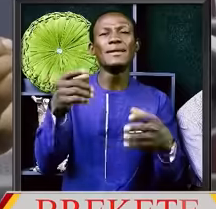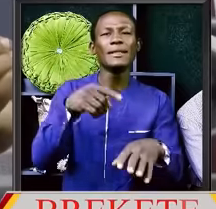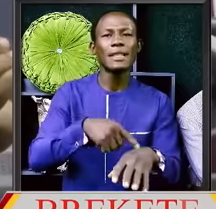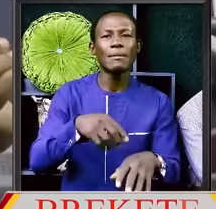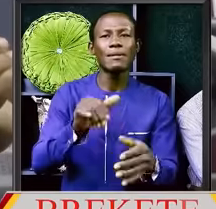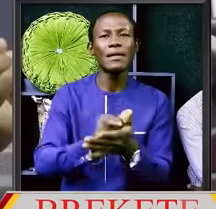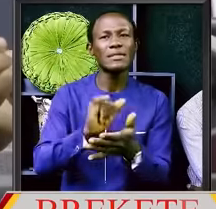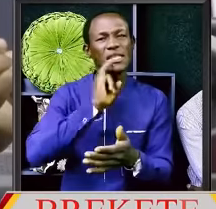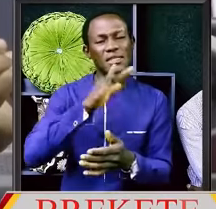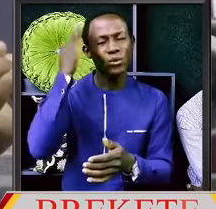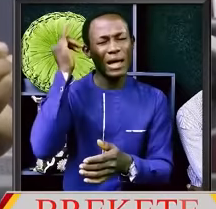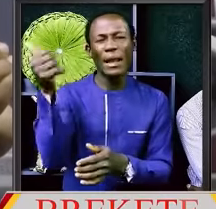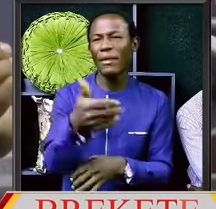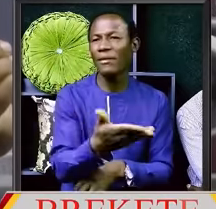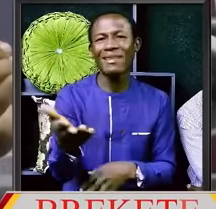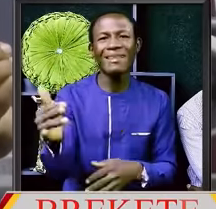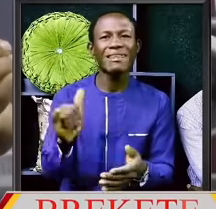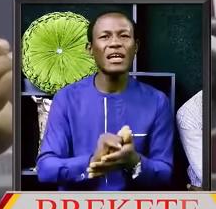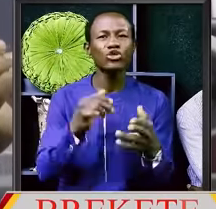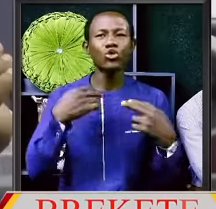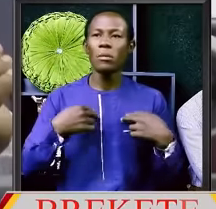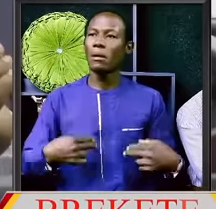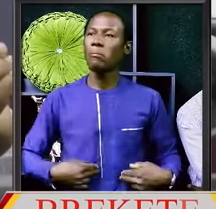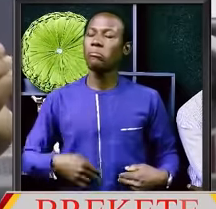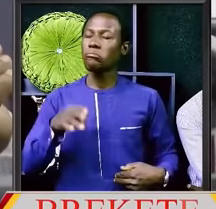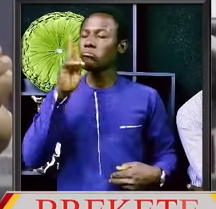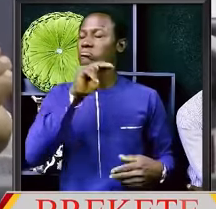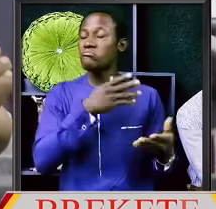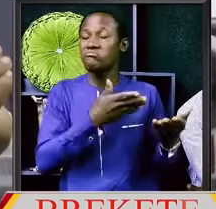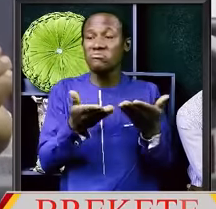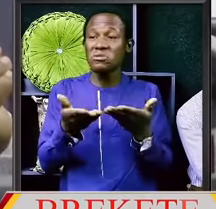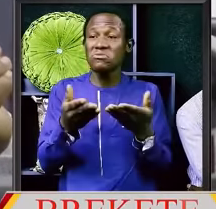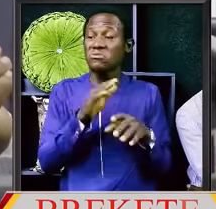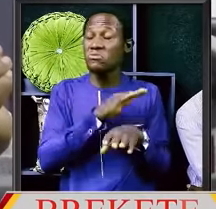make anything where human being carry come now, no they surprise me.